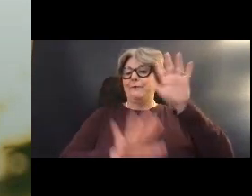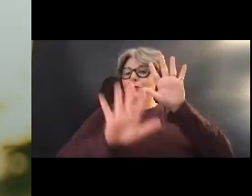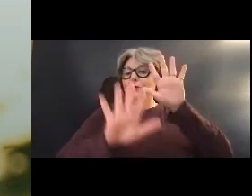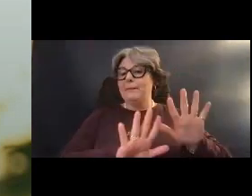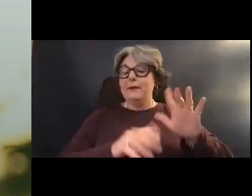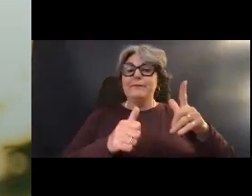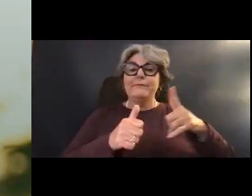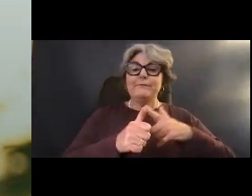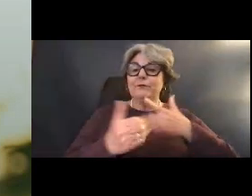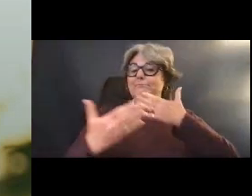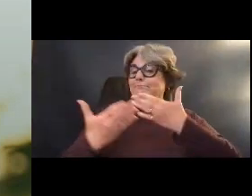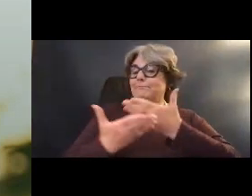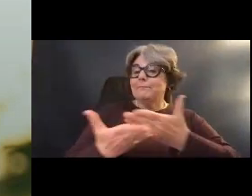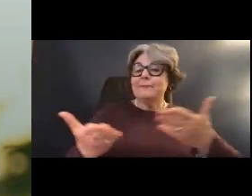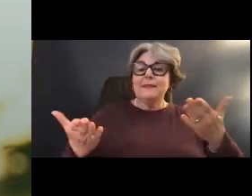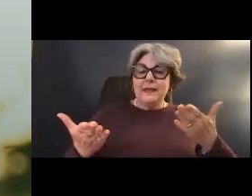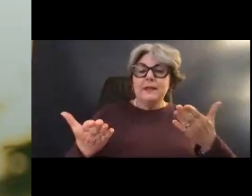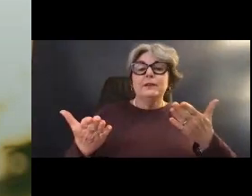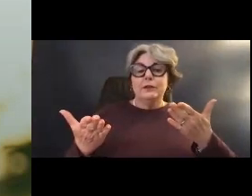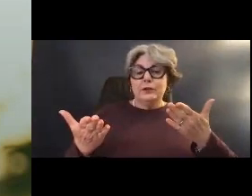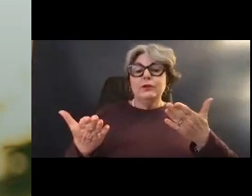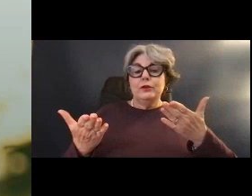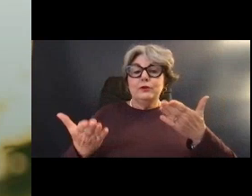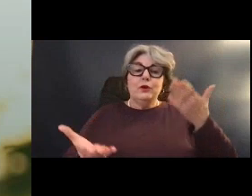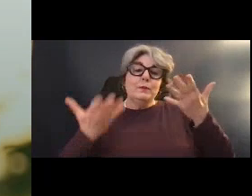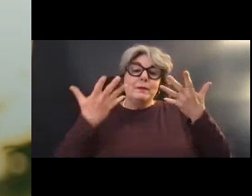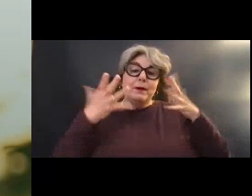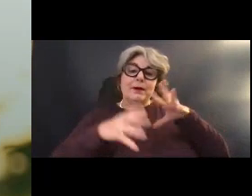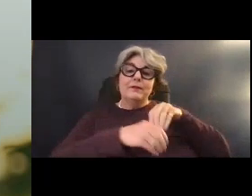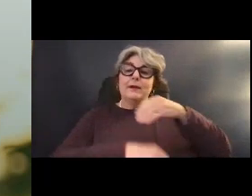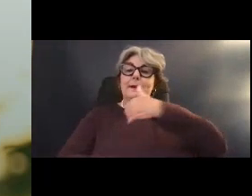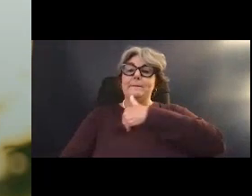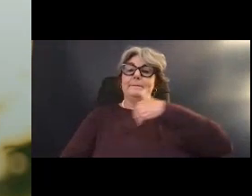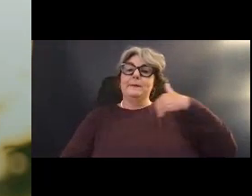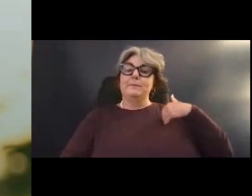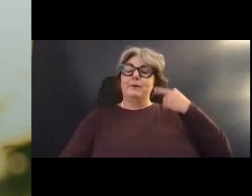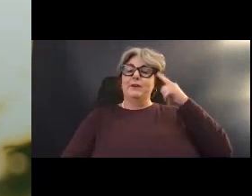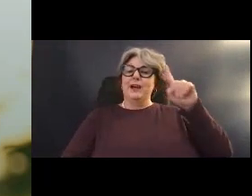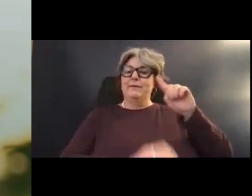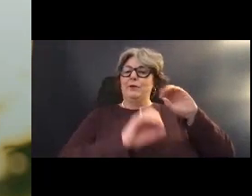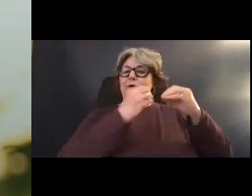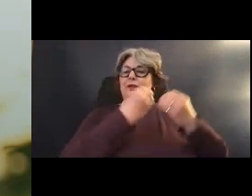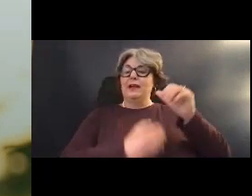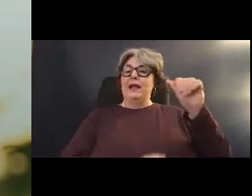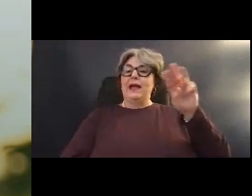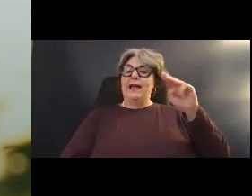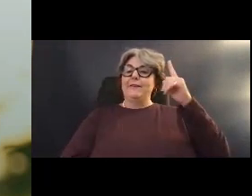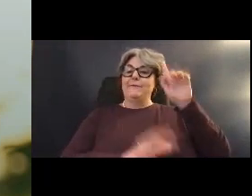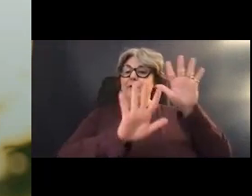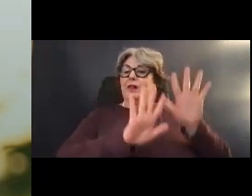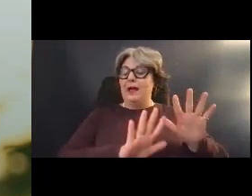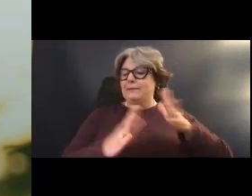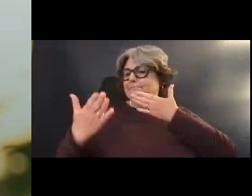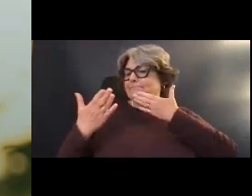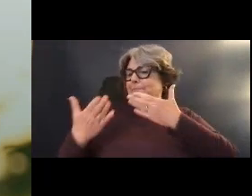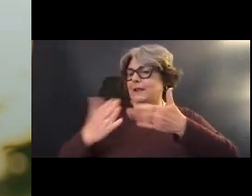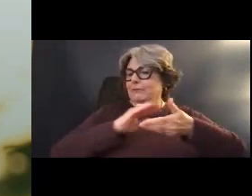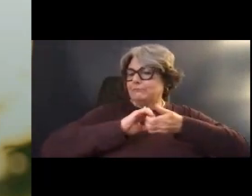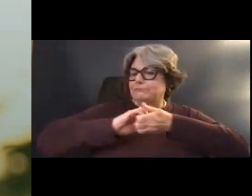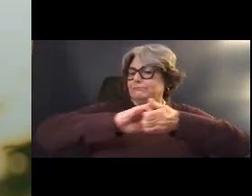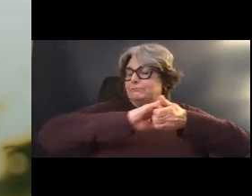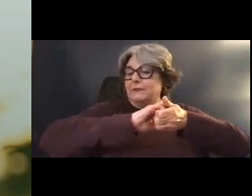First, I want to thank everyone who may already be a member of Aim for Climate for their much appreciated partnership, and for those of you